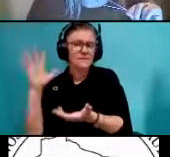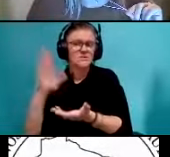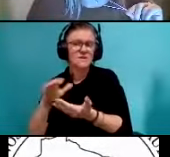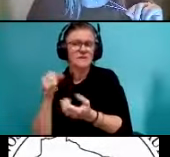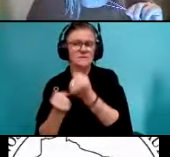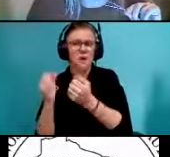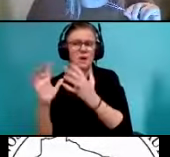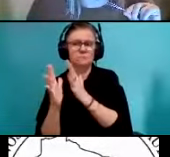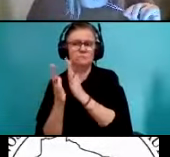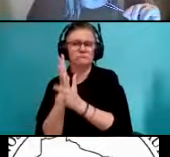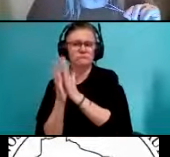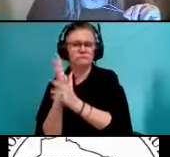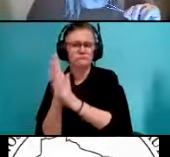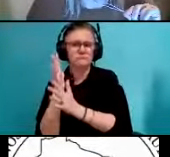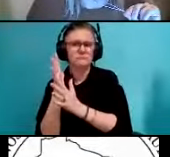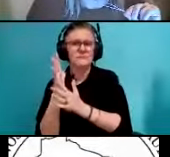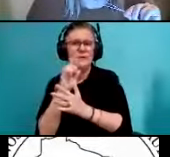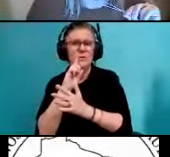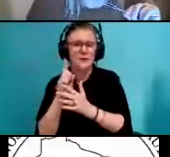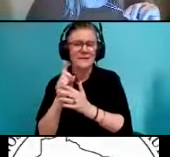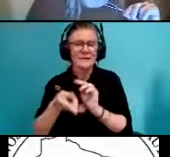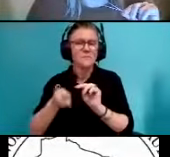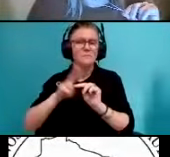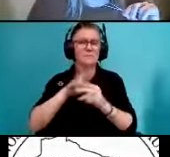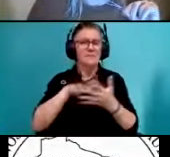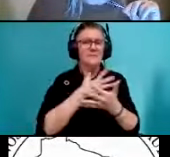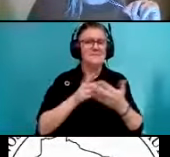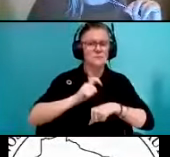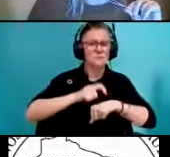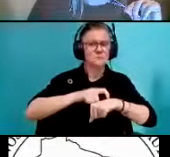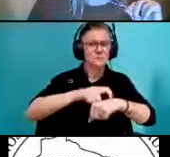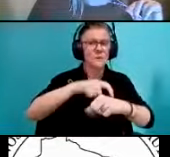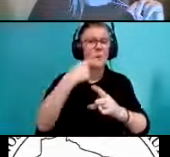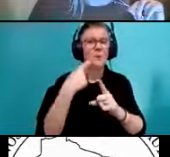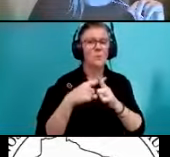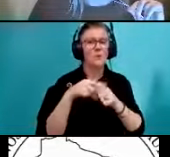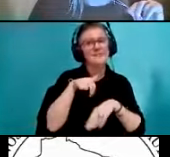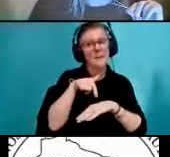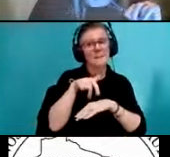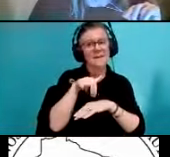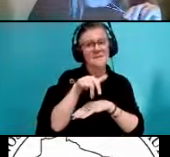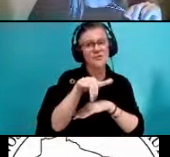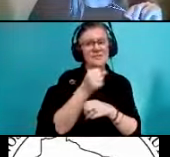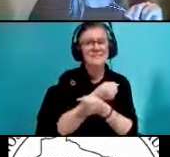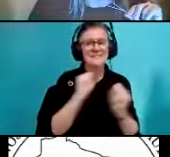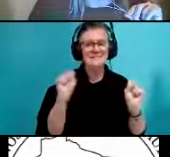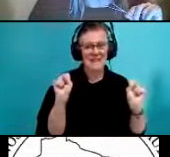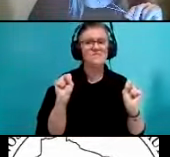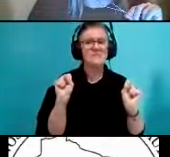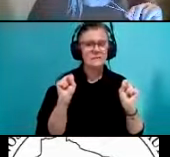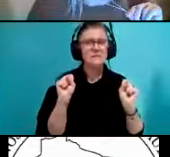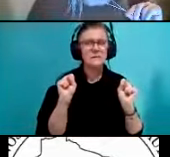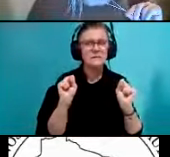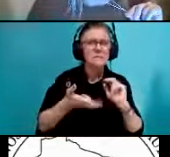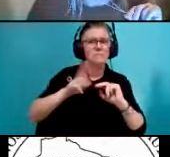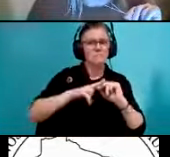vehicles. So it really just improves the reliability. And then there can also be a pedestrian safety kind of enhancement with